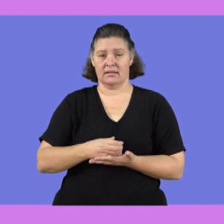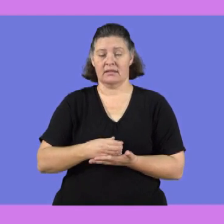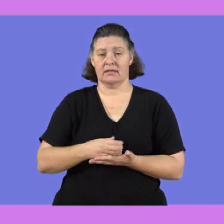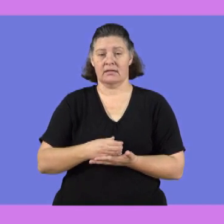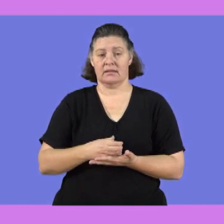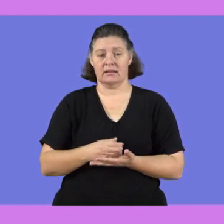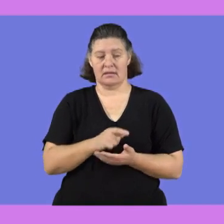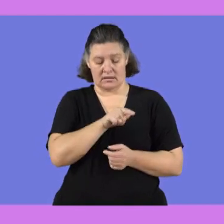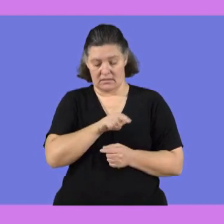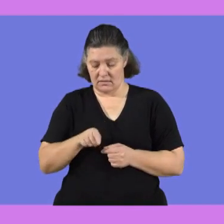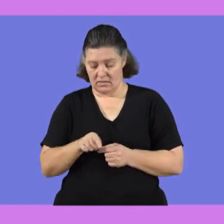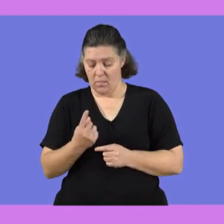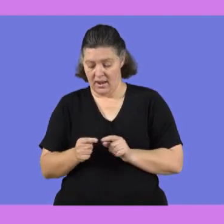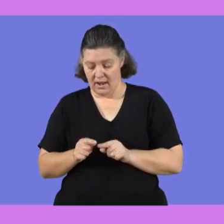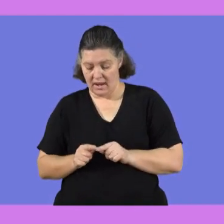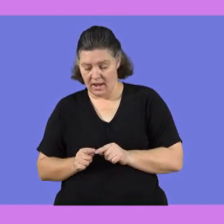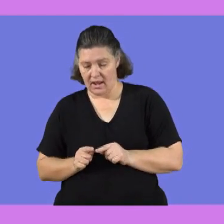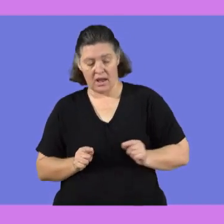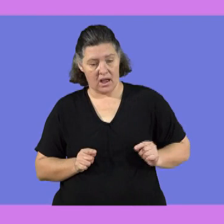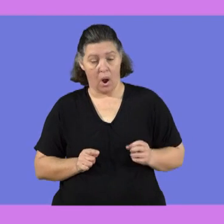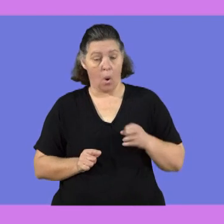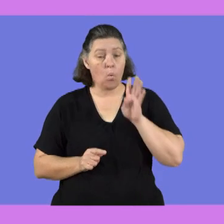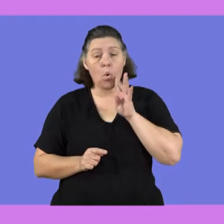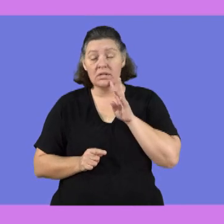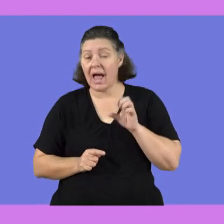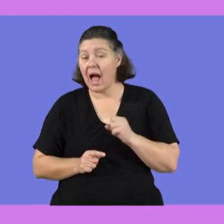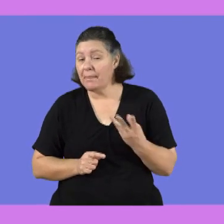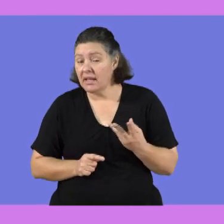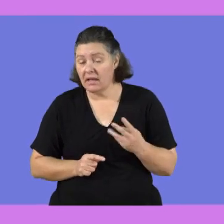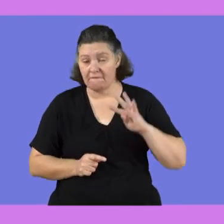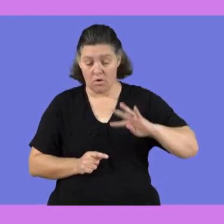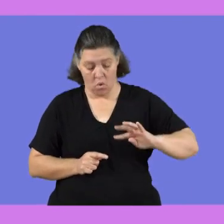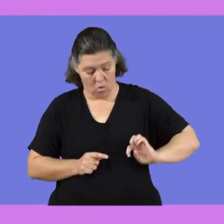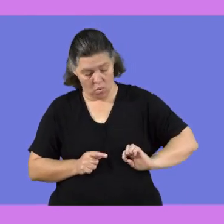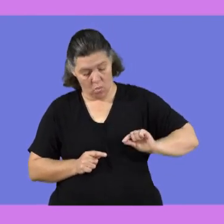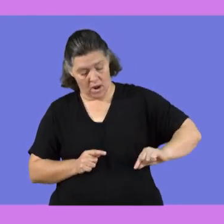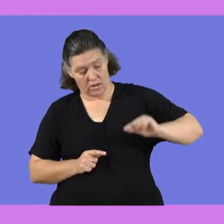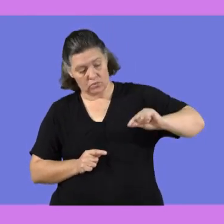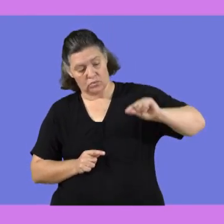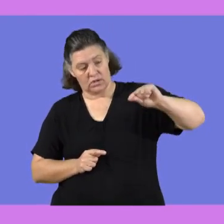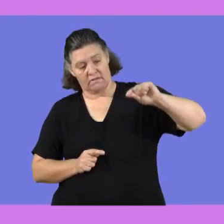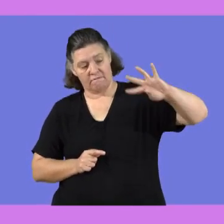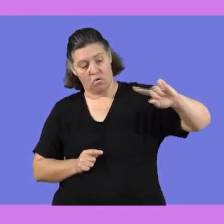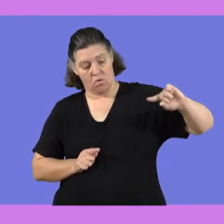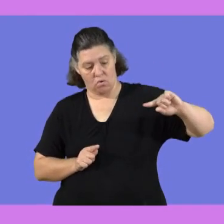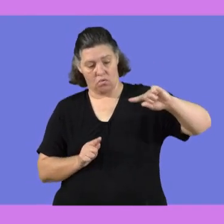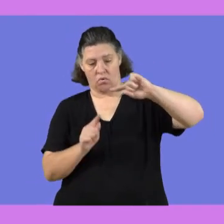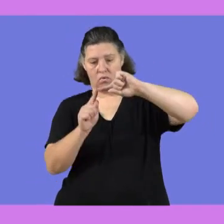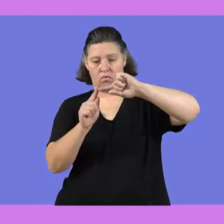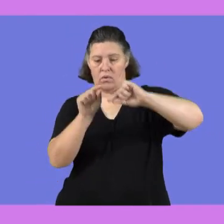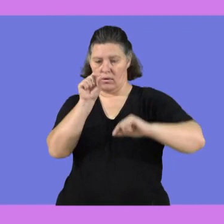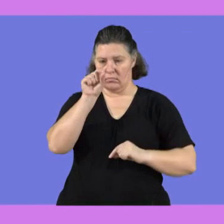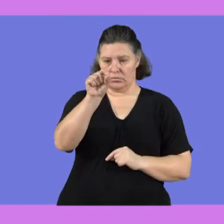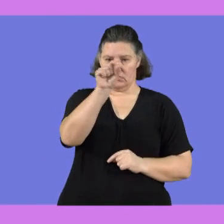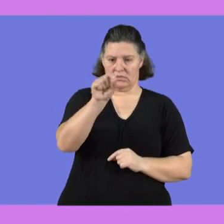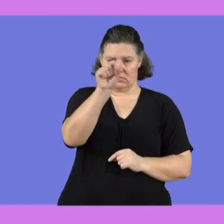the glasses of concentrated juice. If you have 1 glass of concentrated juice, then we say you need 4 glasses